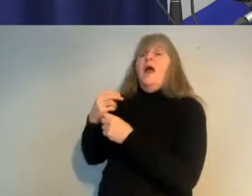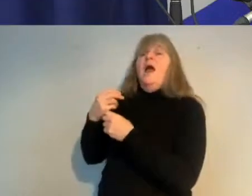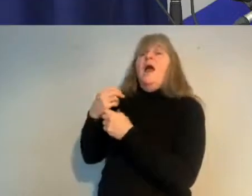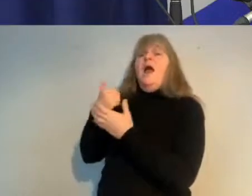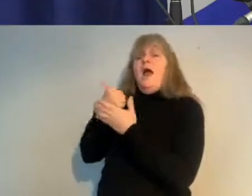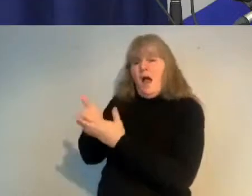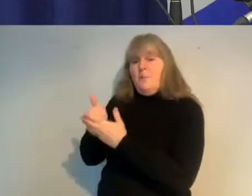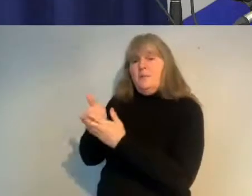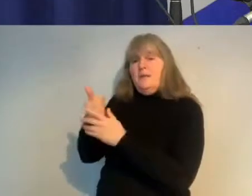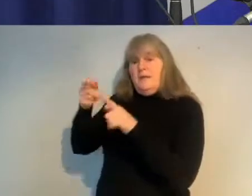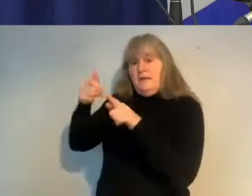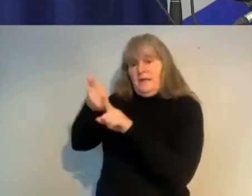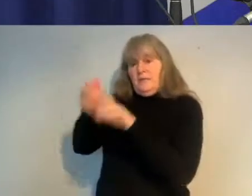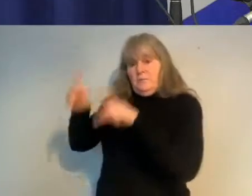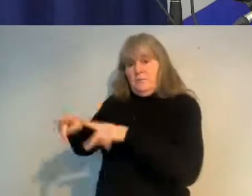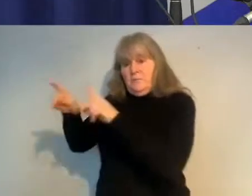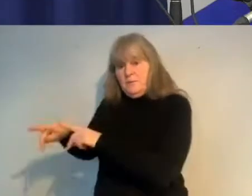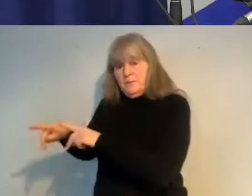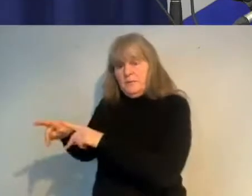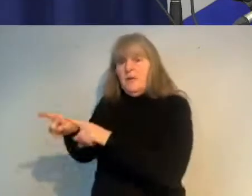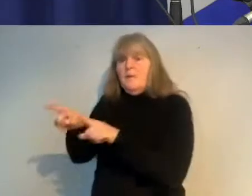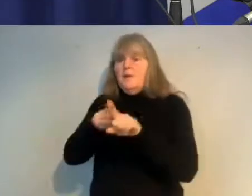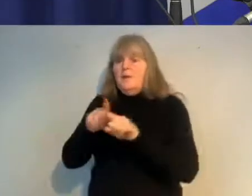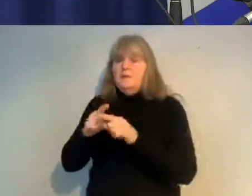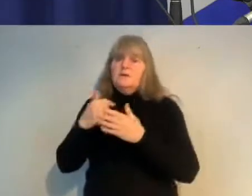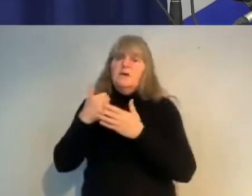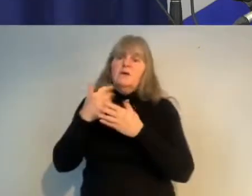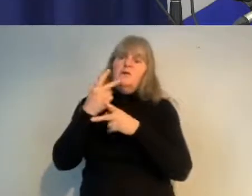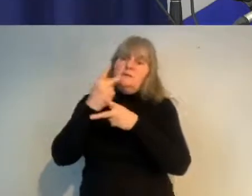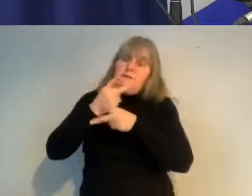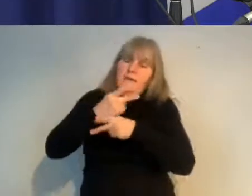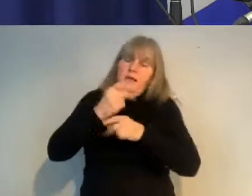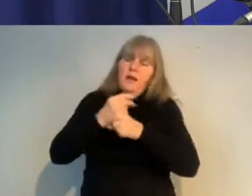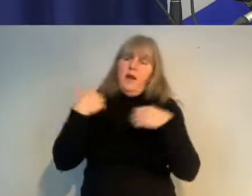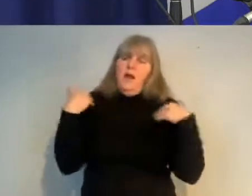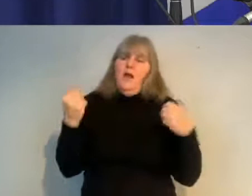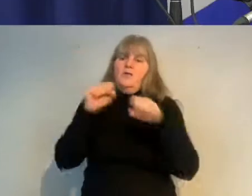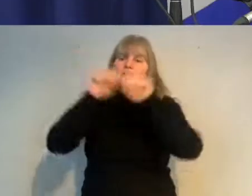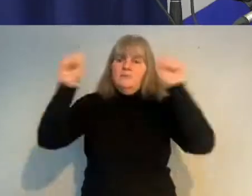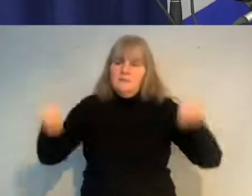healthcare system and for our communities as a whole.